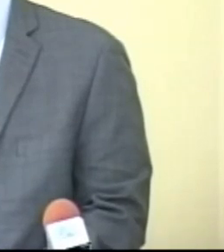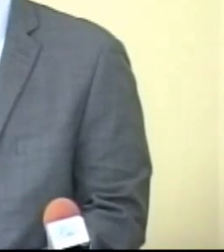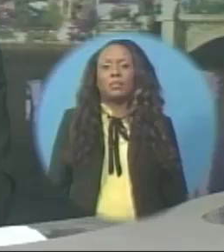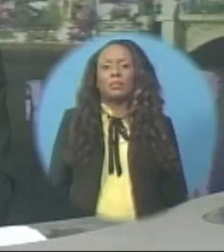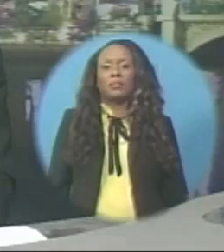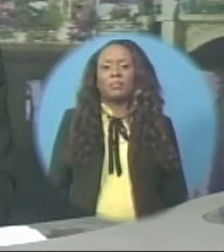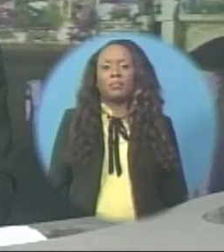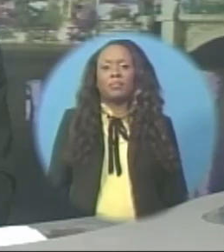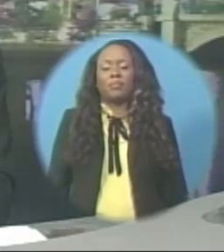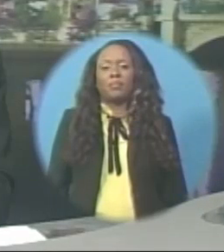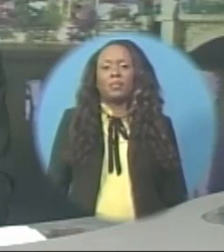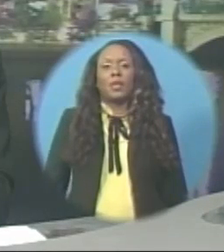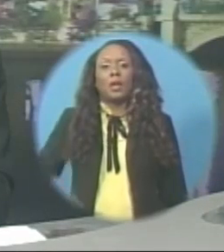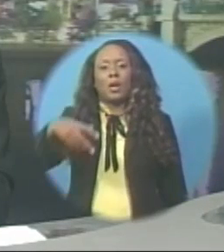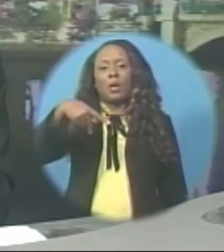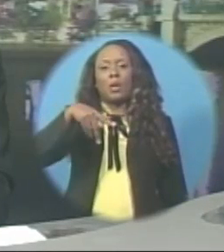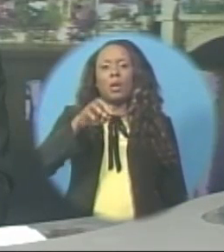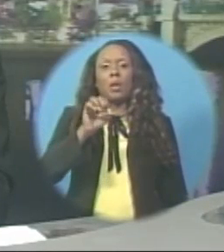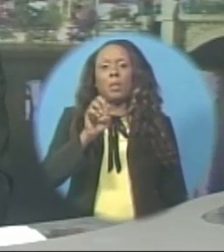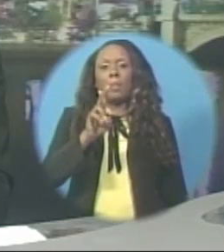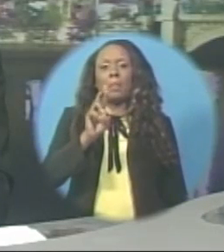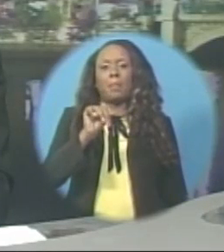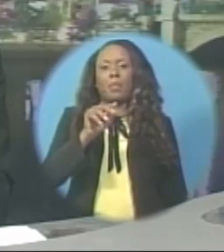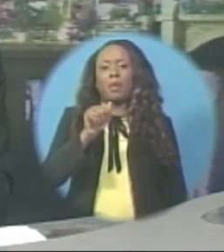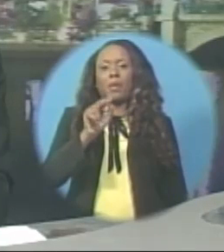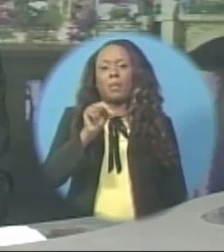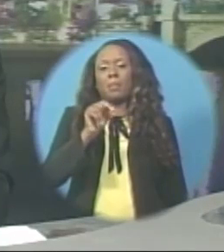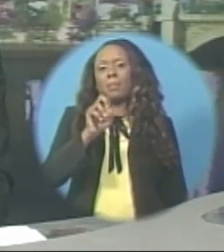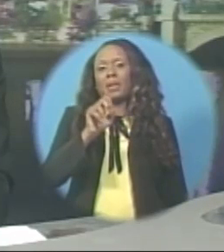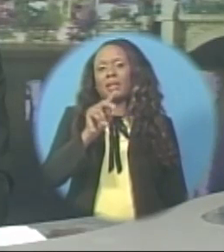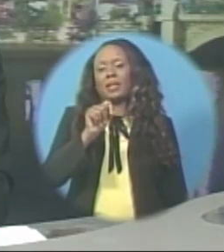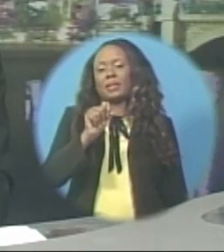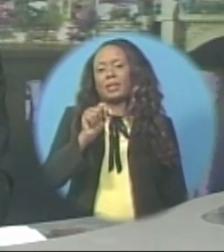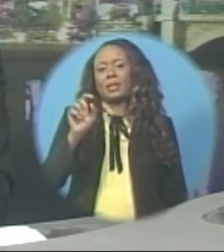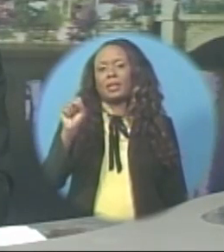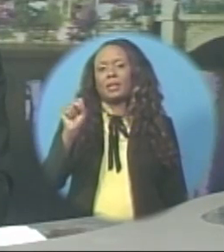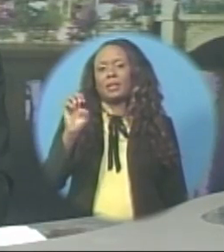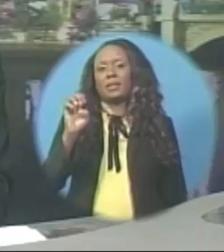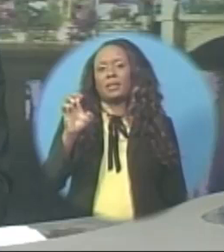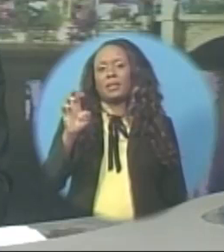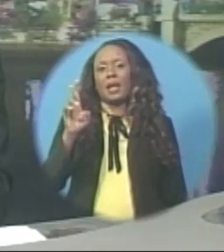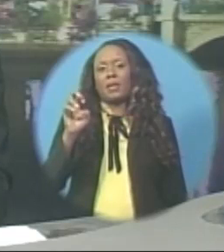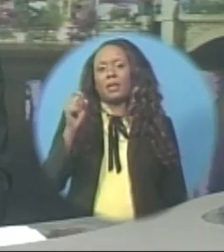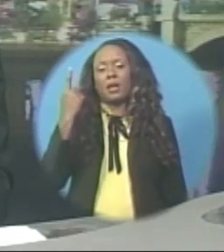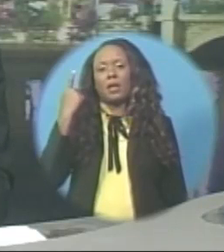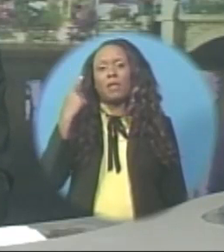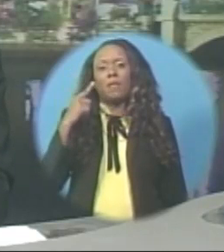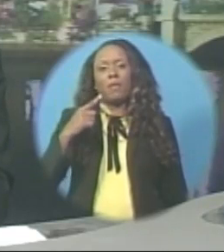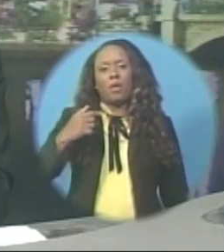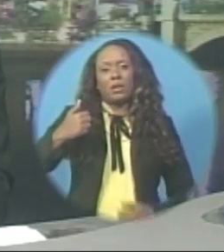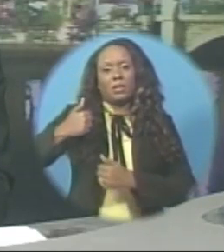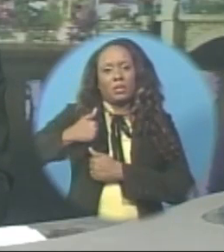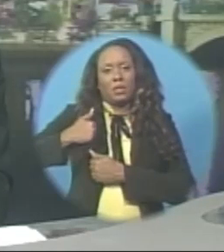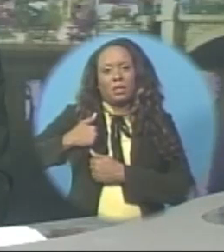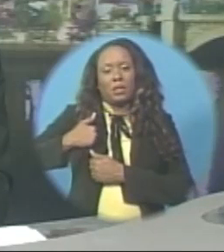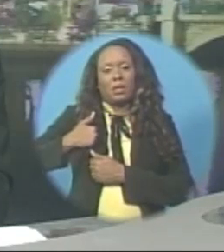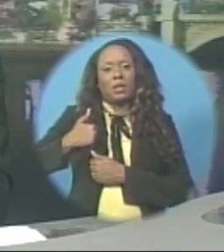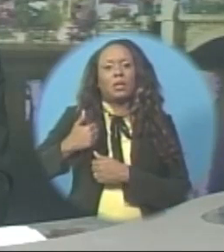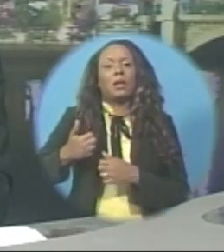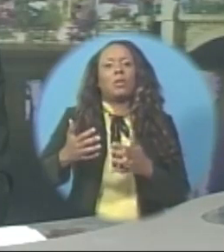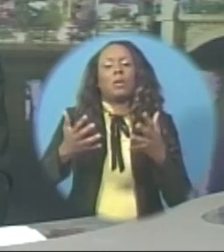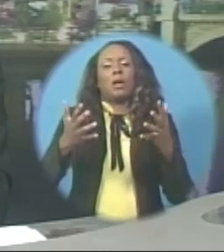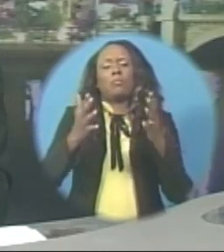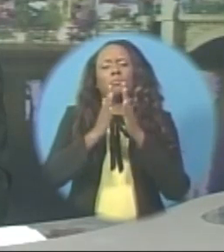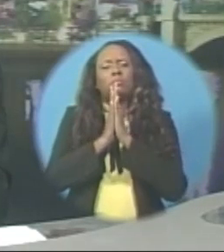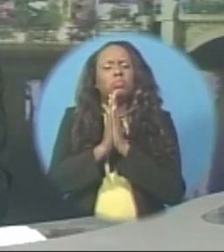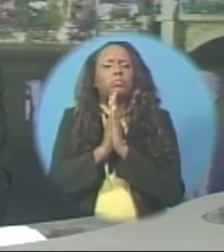service. Meanwhile, Permanent Secretary in the Division of Defense and Security, Timothy Maynard, pleaded with officers to improve